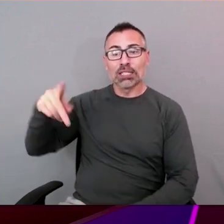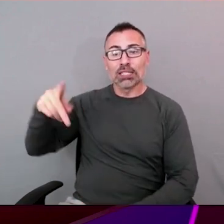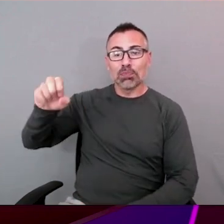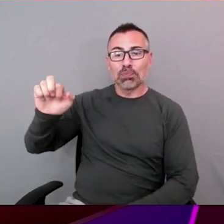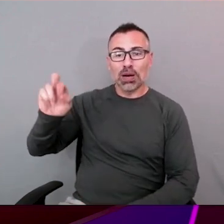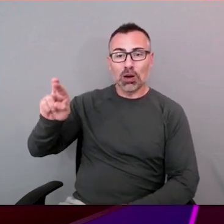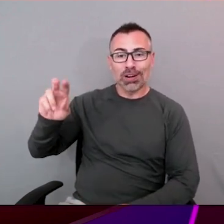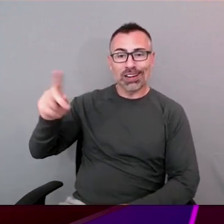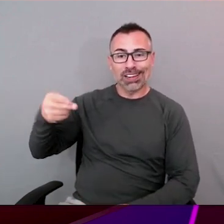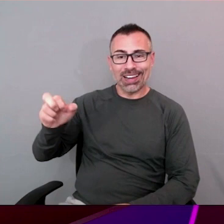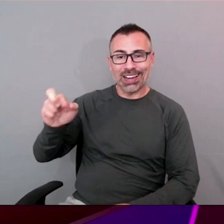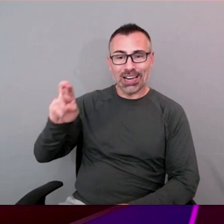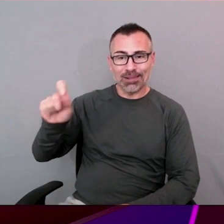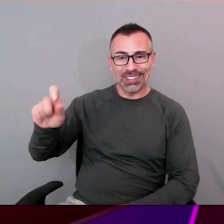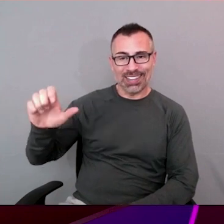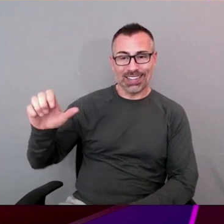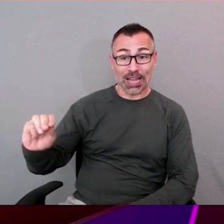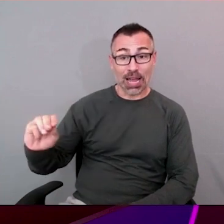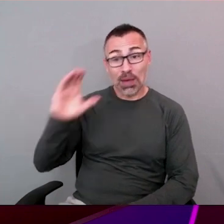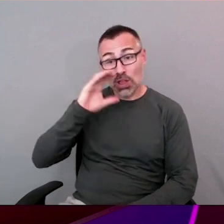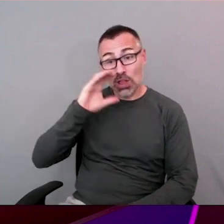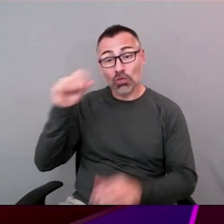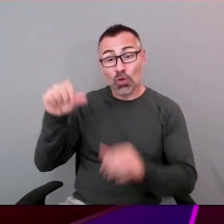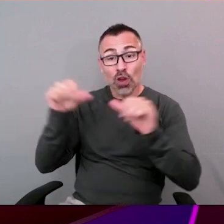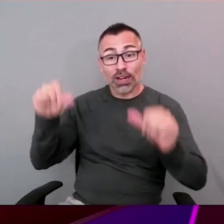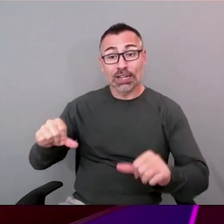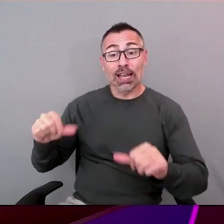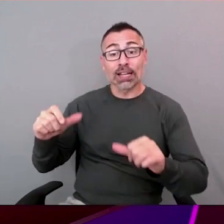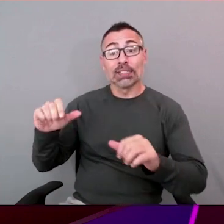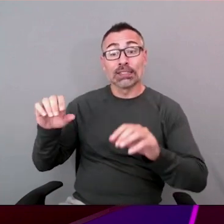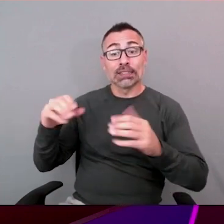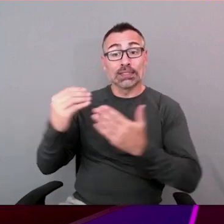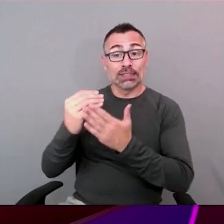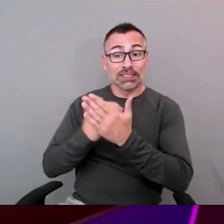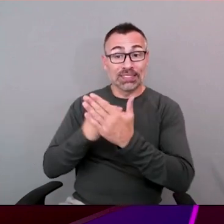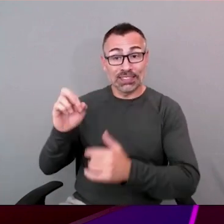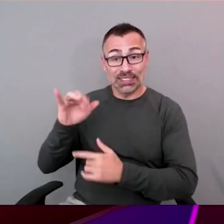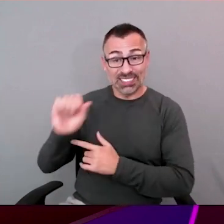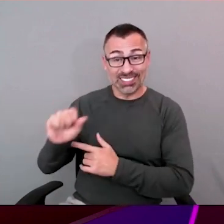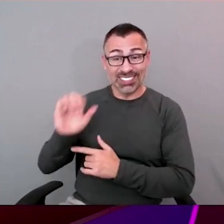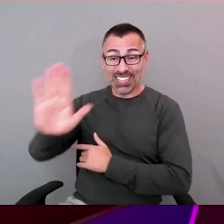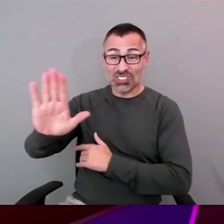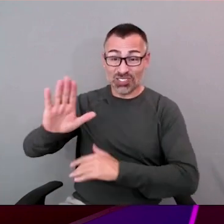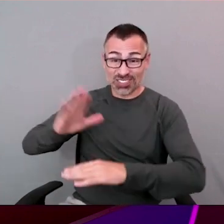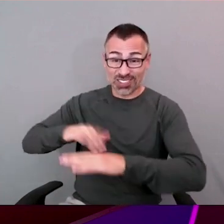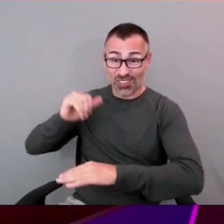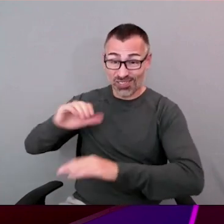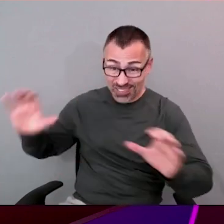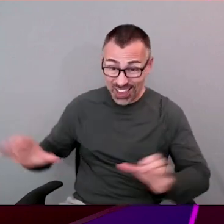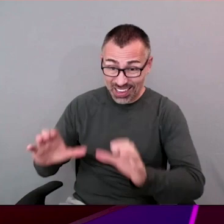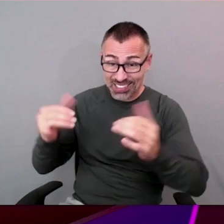awspowerhour.com. And then go ahead and look for the architecting series. That's your call to action, everyone. My buddy Trevor,